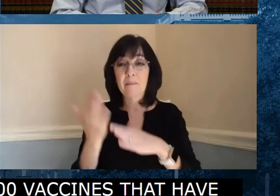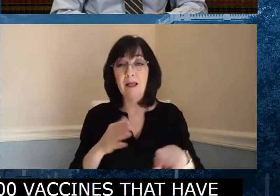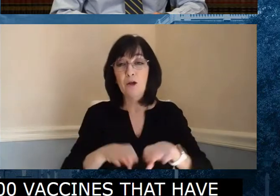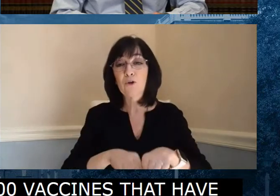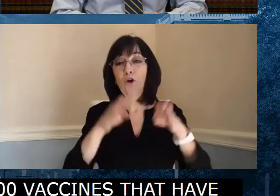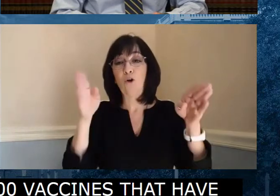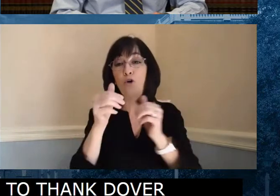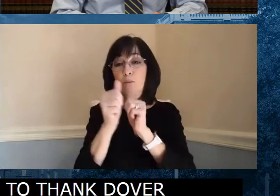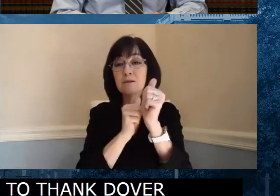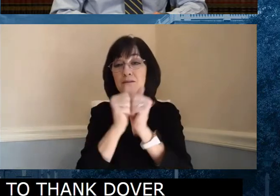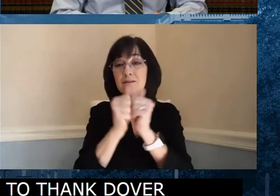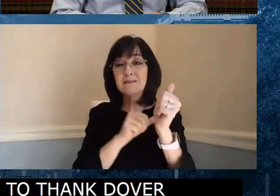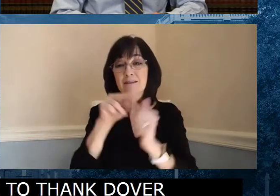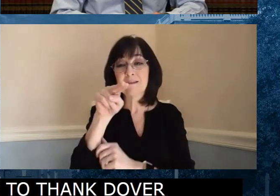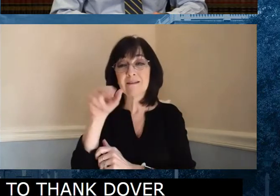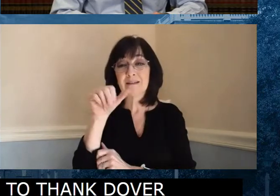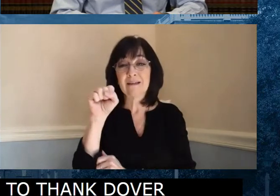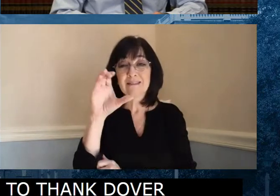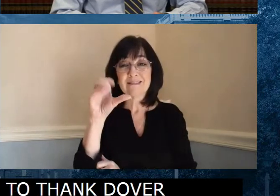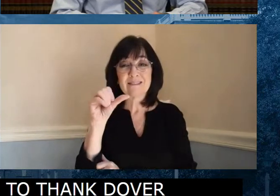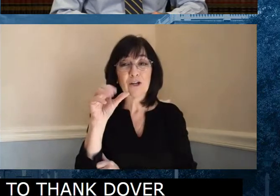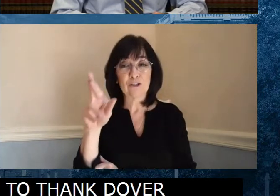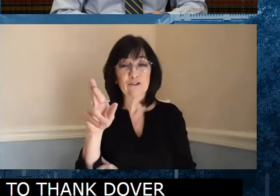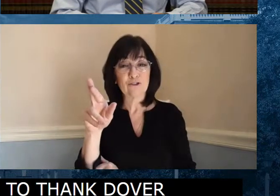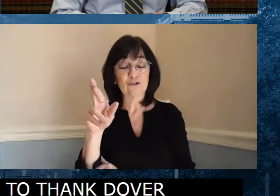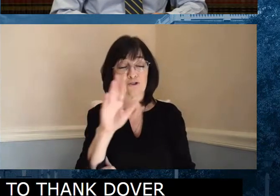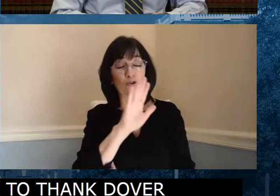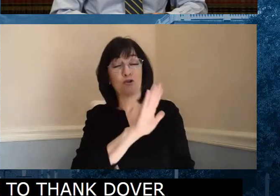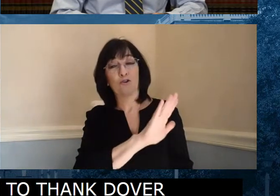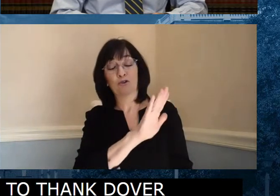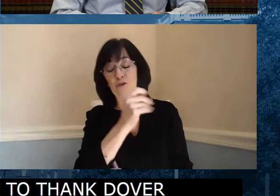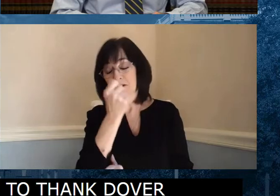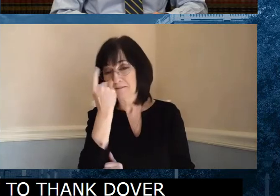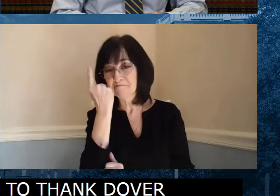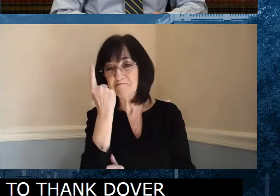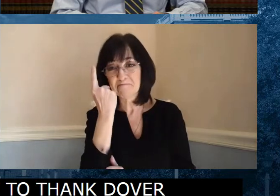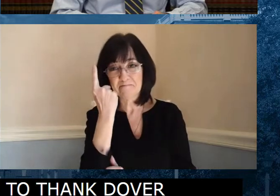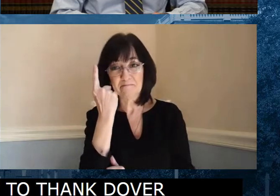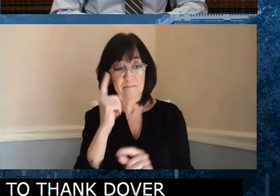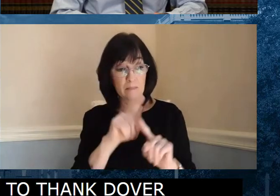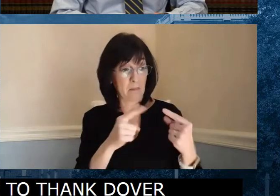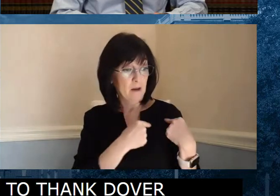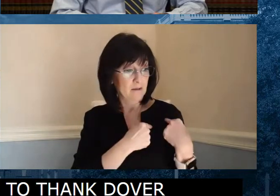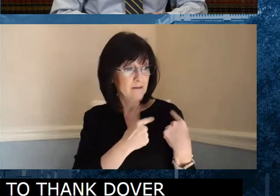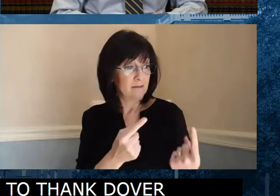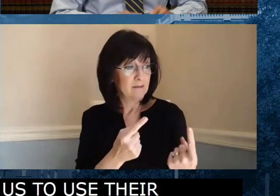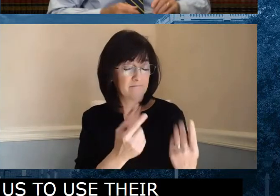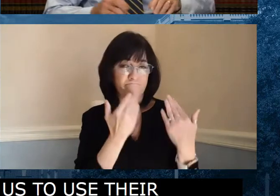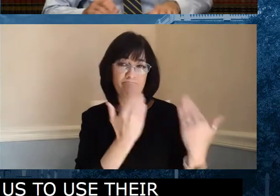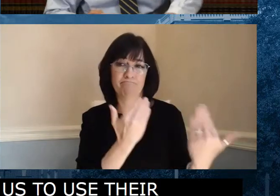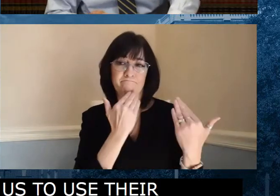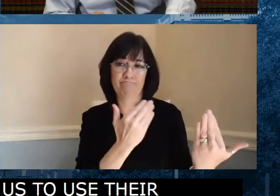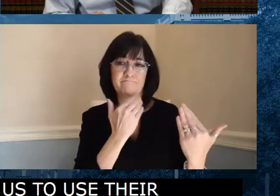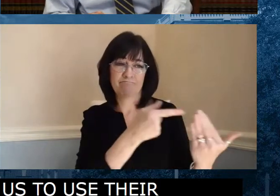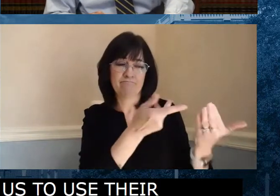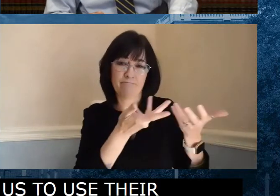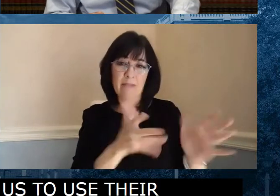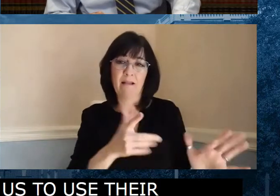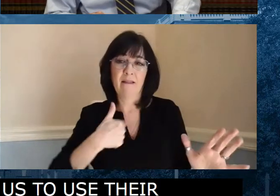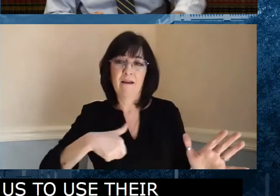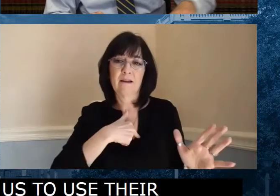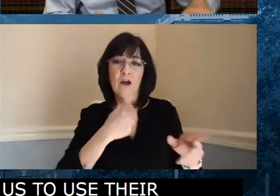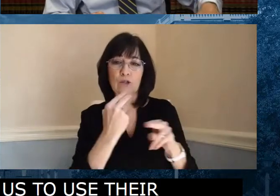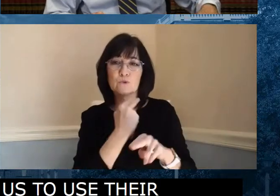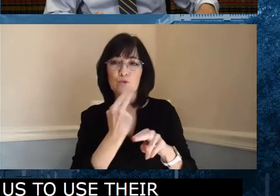have to use the facility for the real purpose of the speedway there. So lots